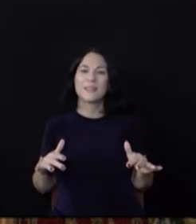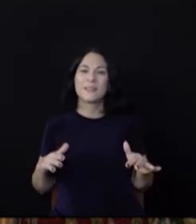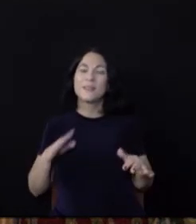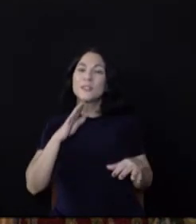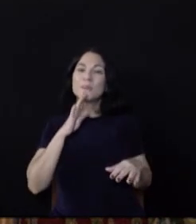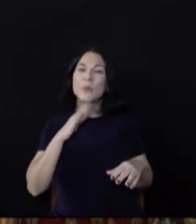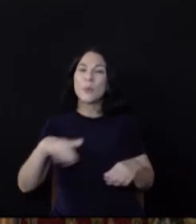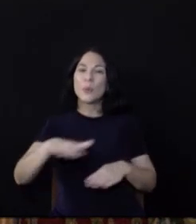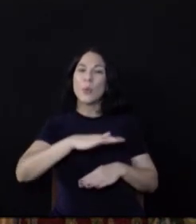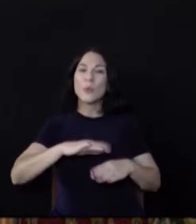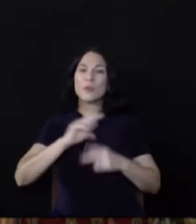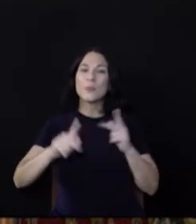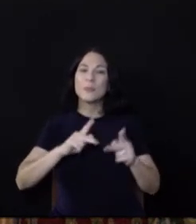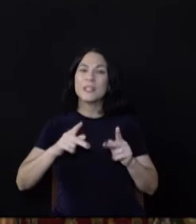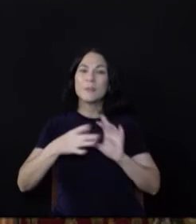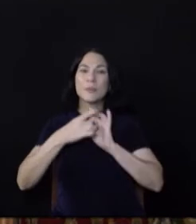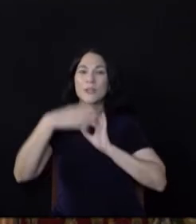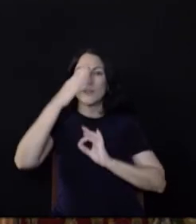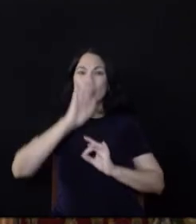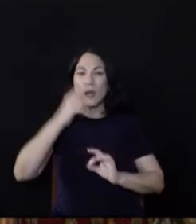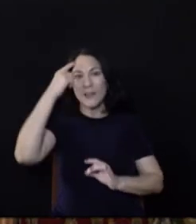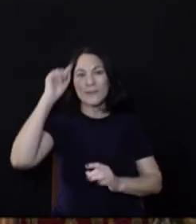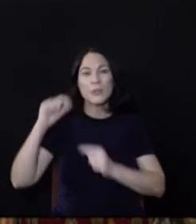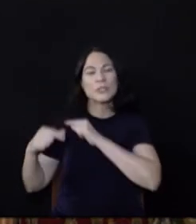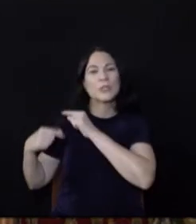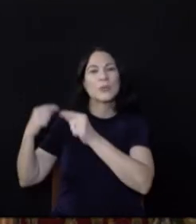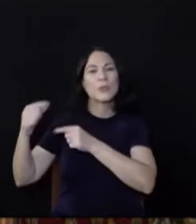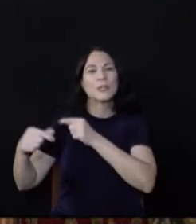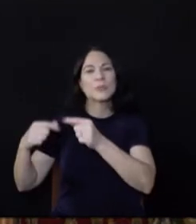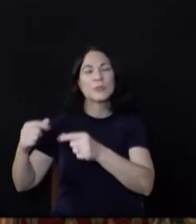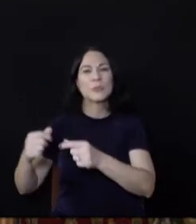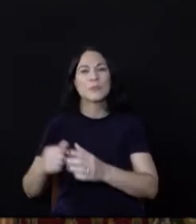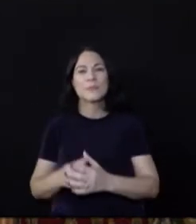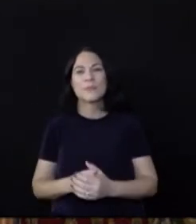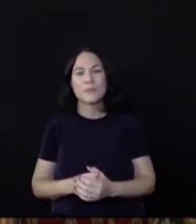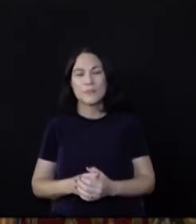spoken over the people of God for generation upon generation.